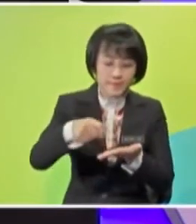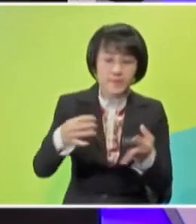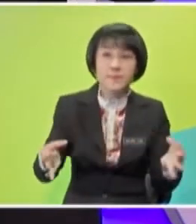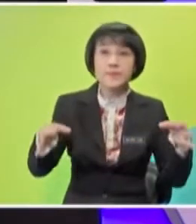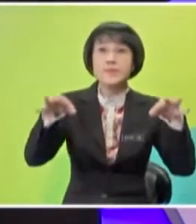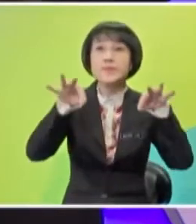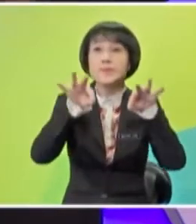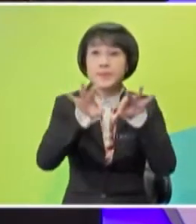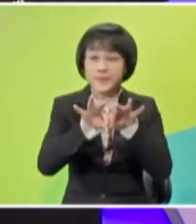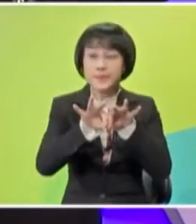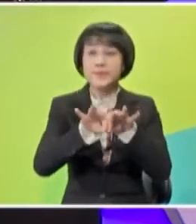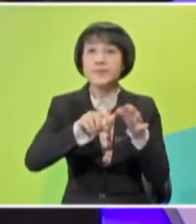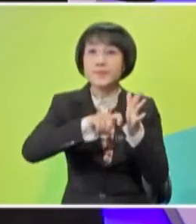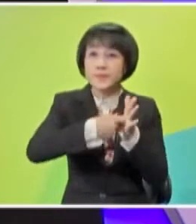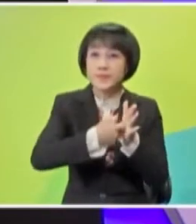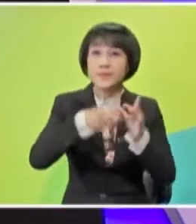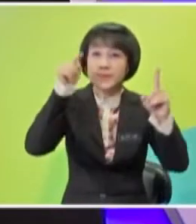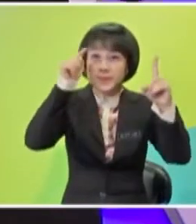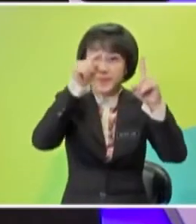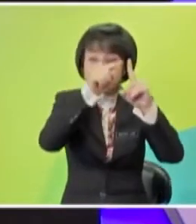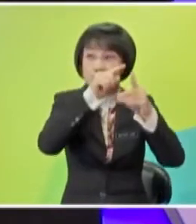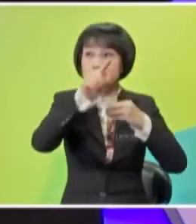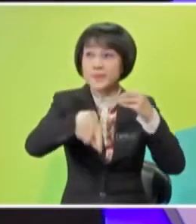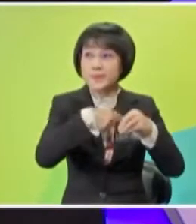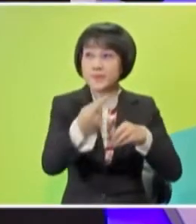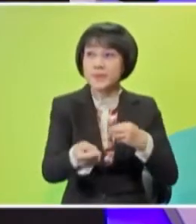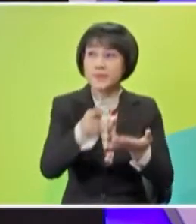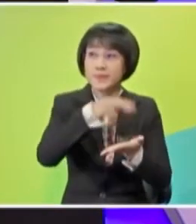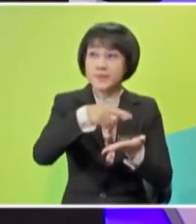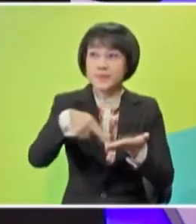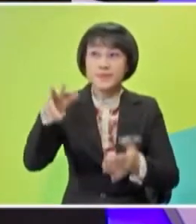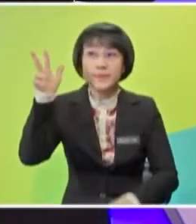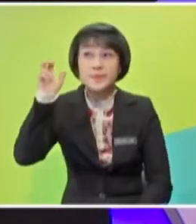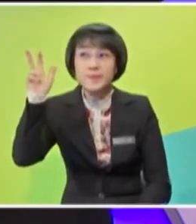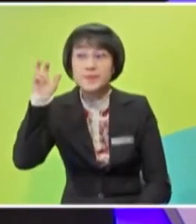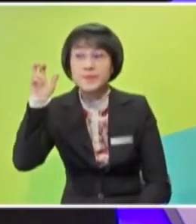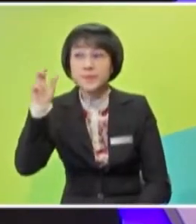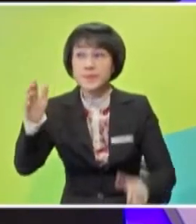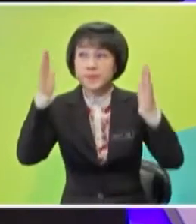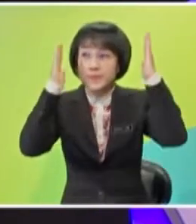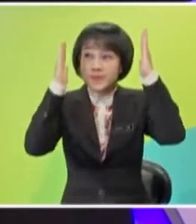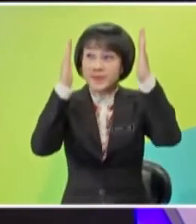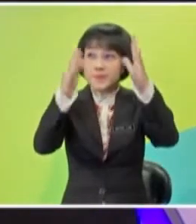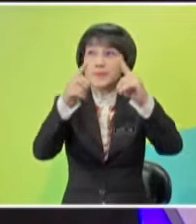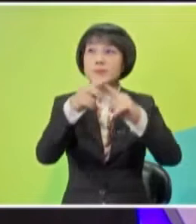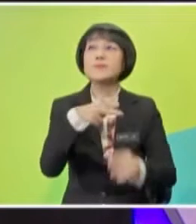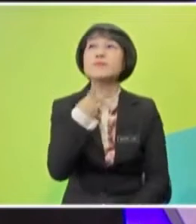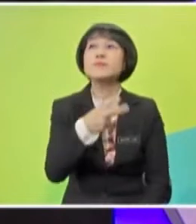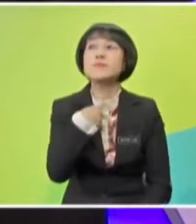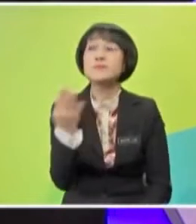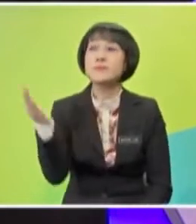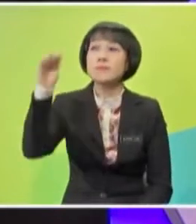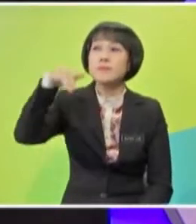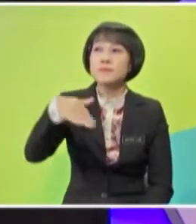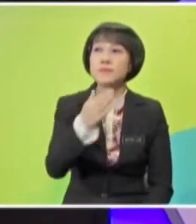important, maybe key points Okay. about the recording that you hear. All right. Okay, next, pay attention to the tones of the